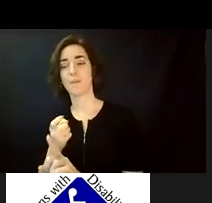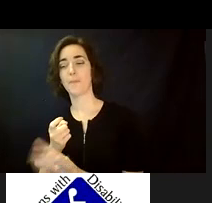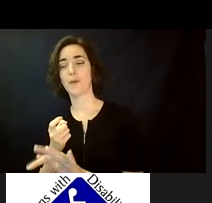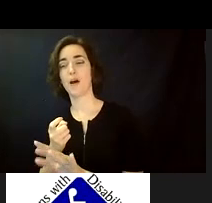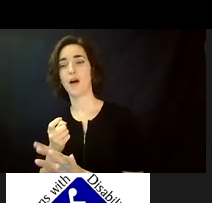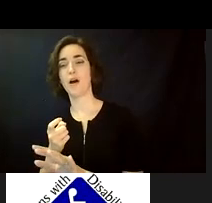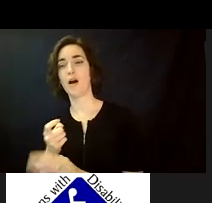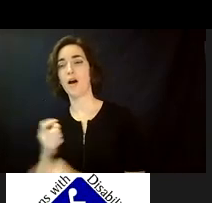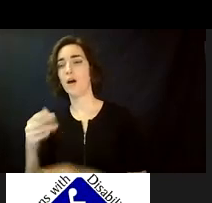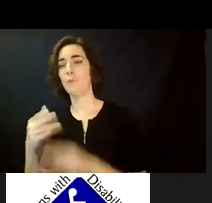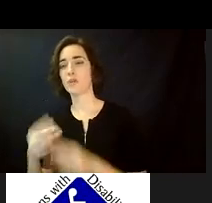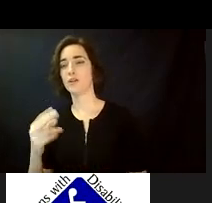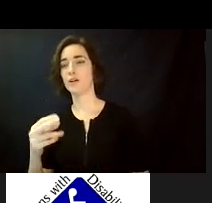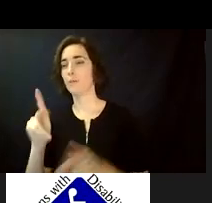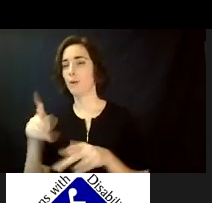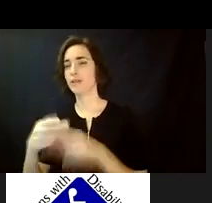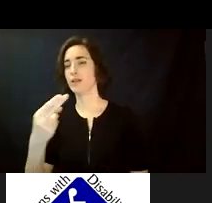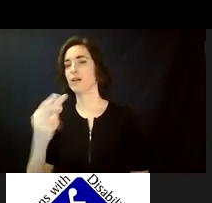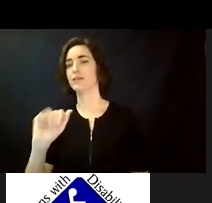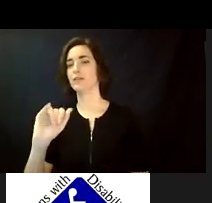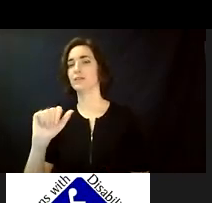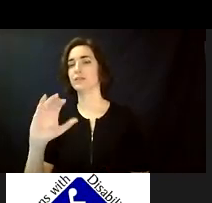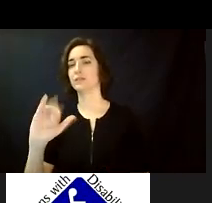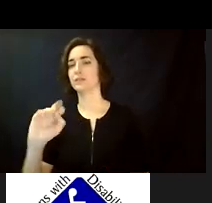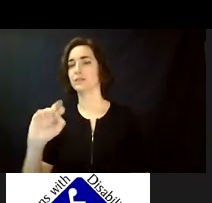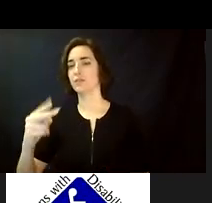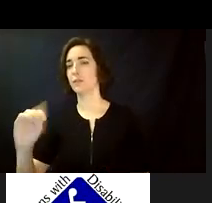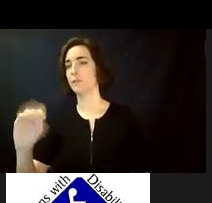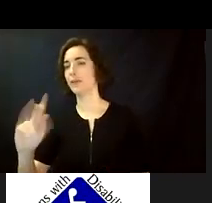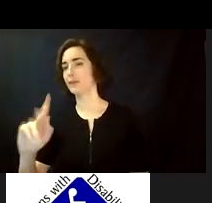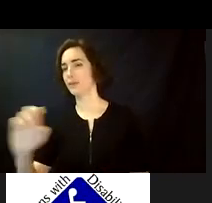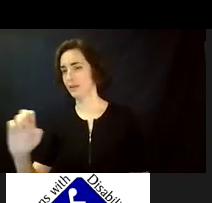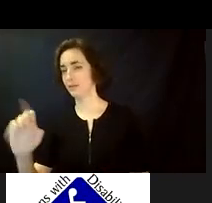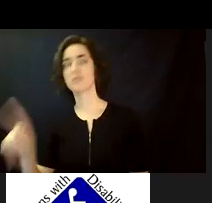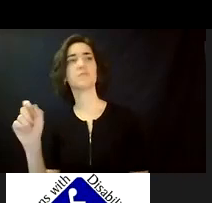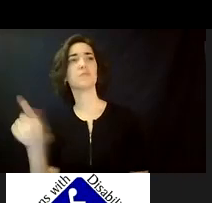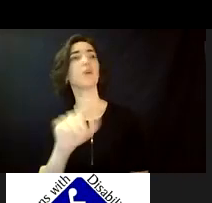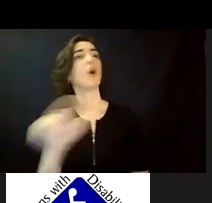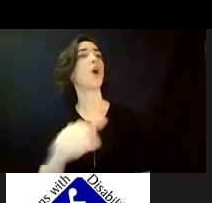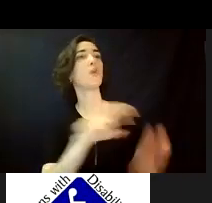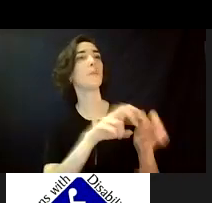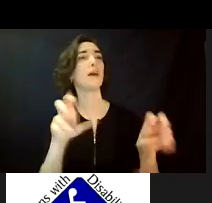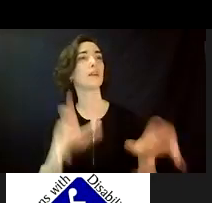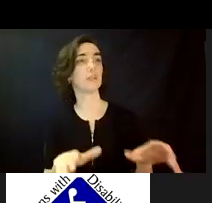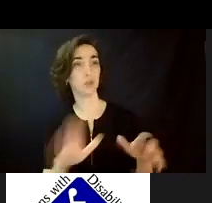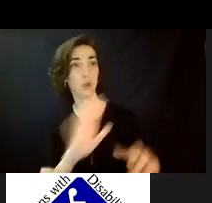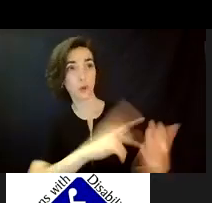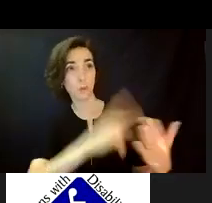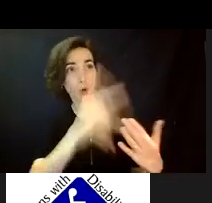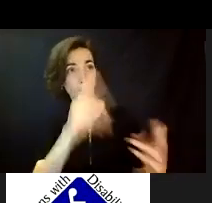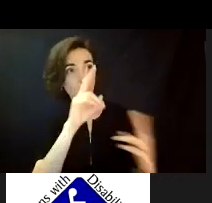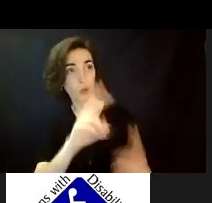Hyacinth McKee, who wanted to know from the other panelists, does your program honor the IEP 504